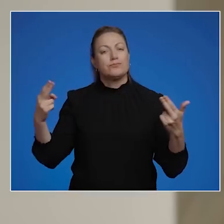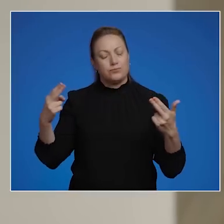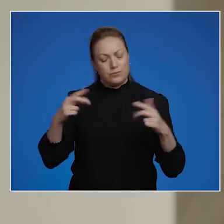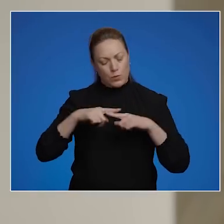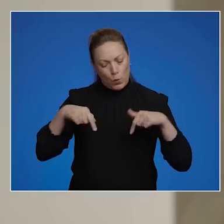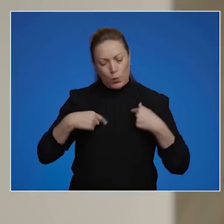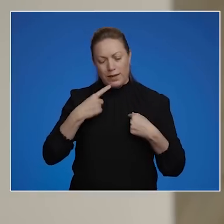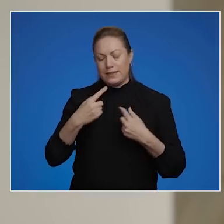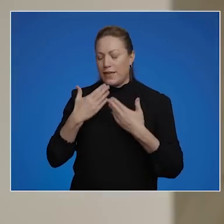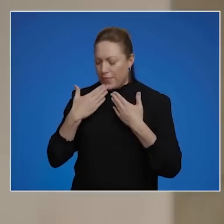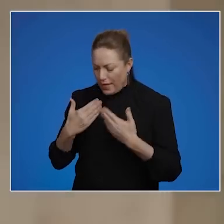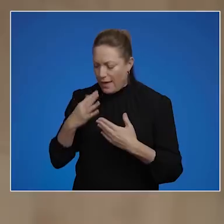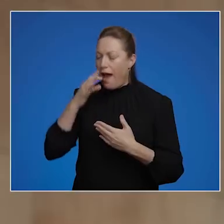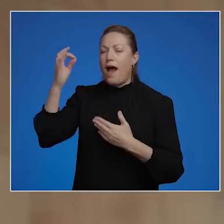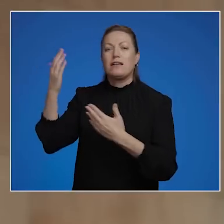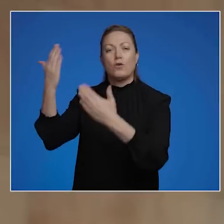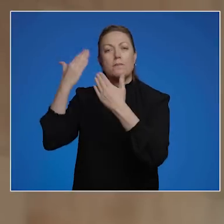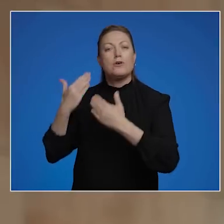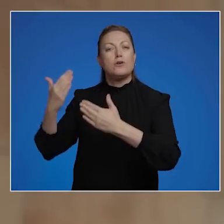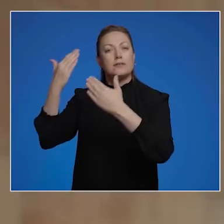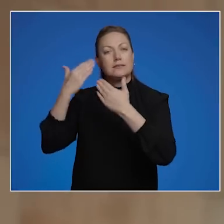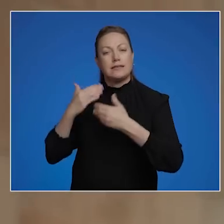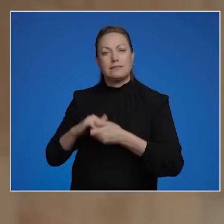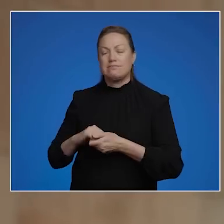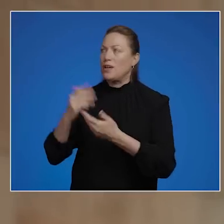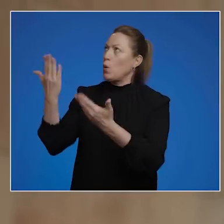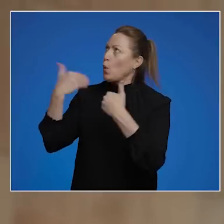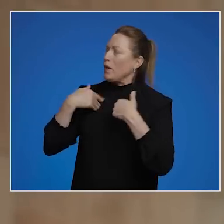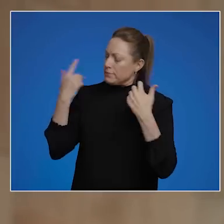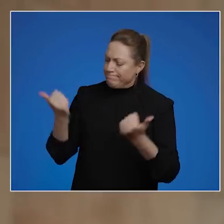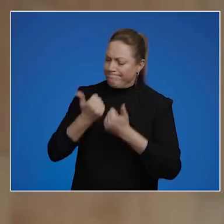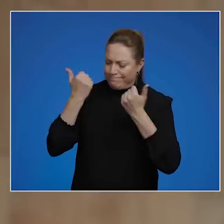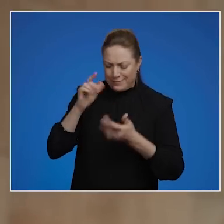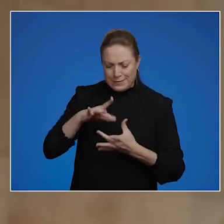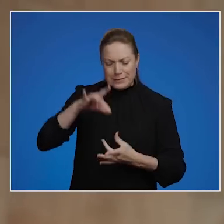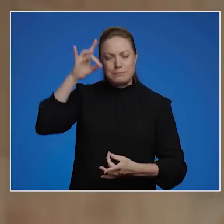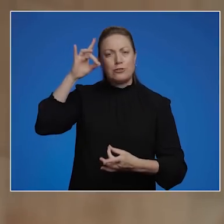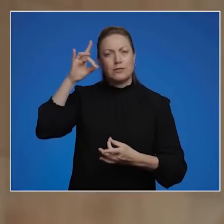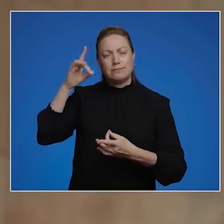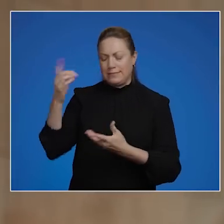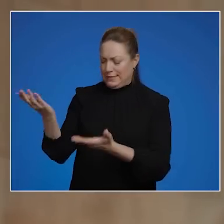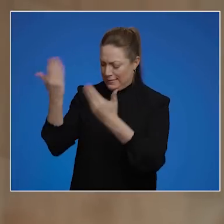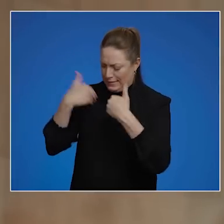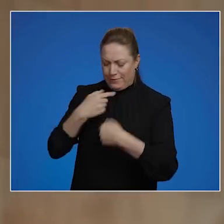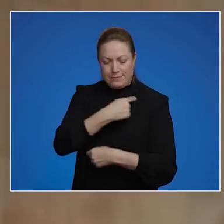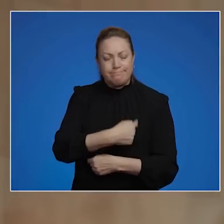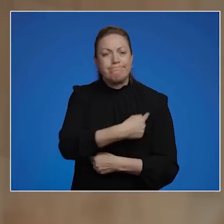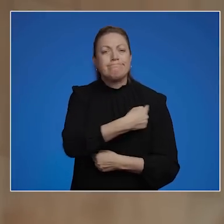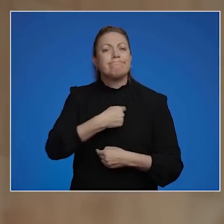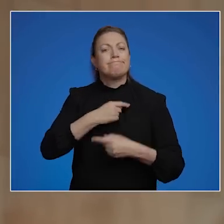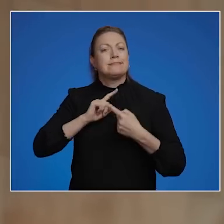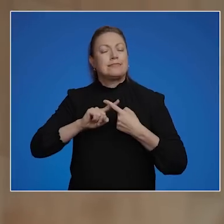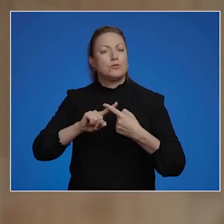And beseech your mercy That by the pouring forth Of your spirit The grace of integrity May endure